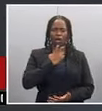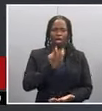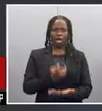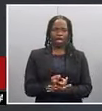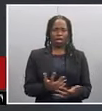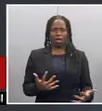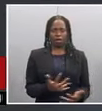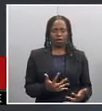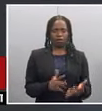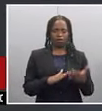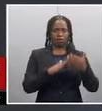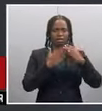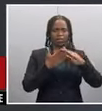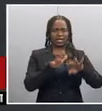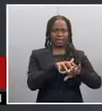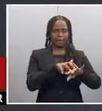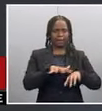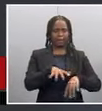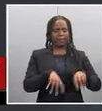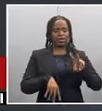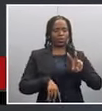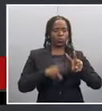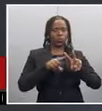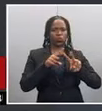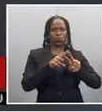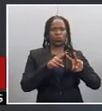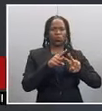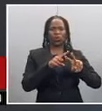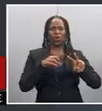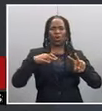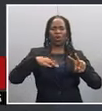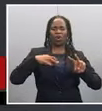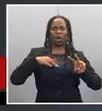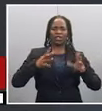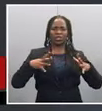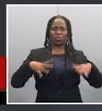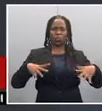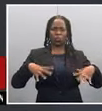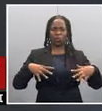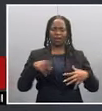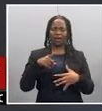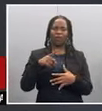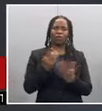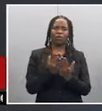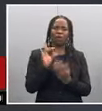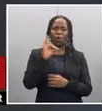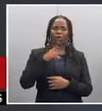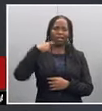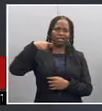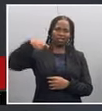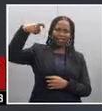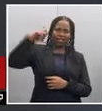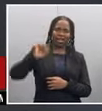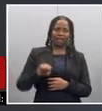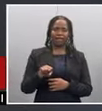the small farming community there. Two teenage girls were found hanged in their school hostel this weekend. Today, a 19-year-old man appeared